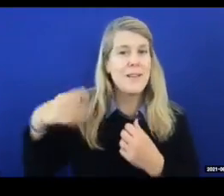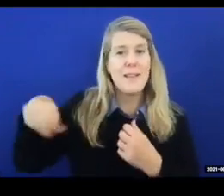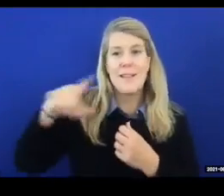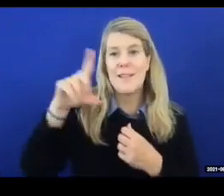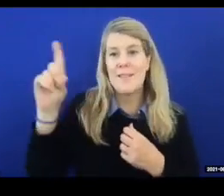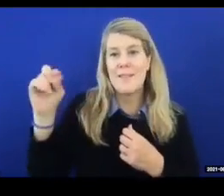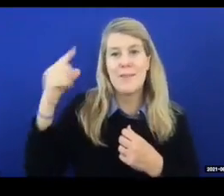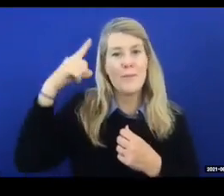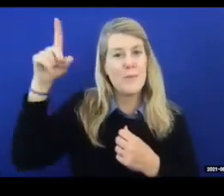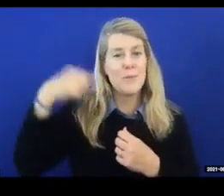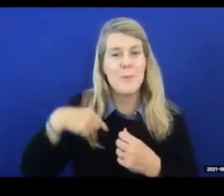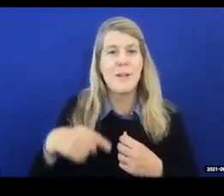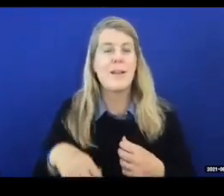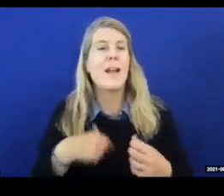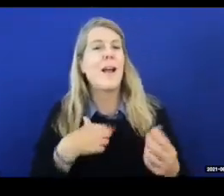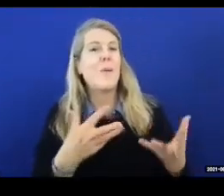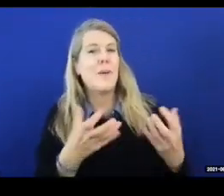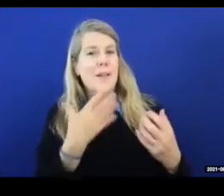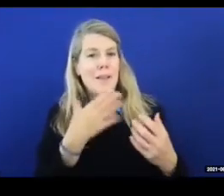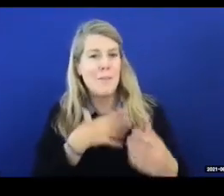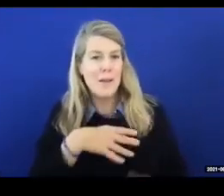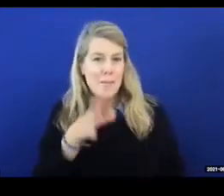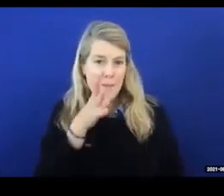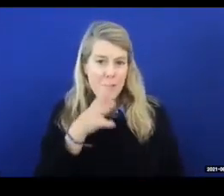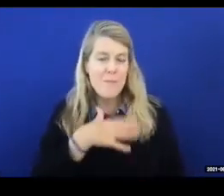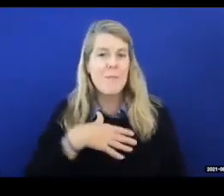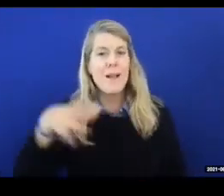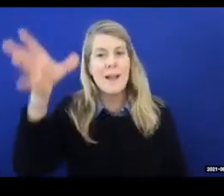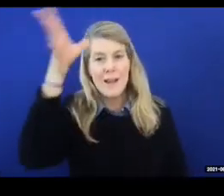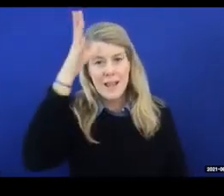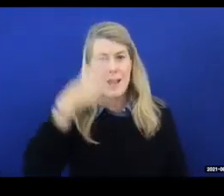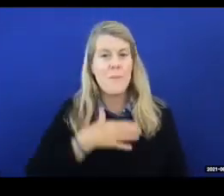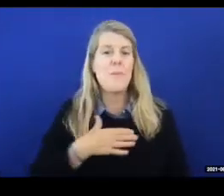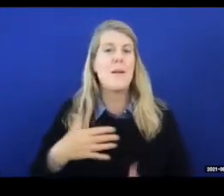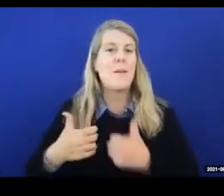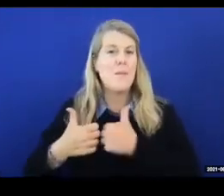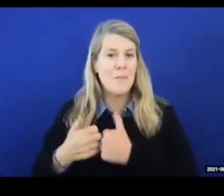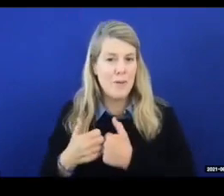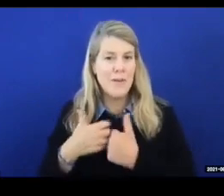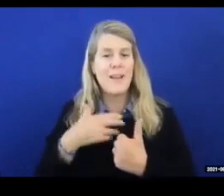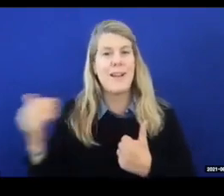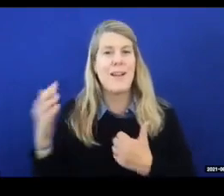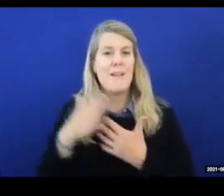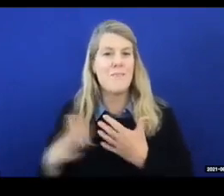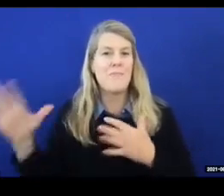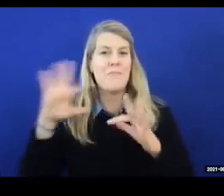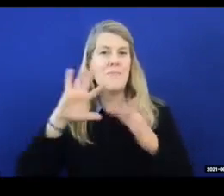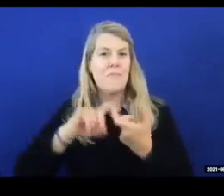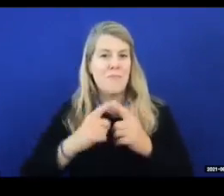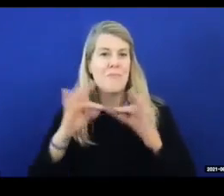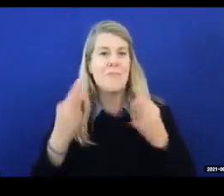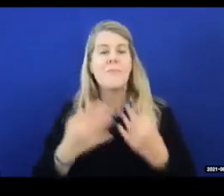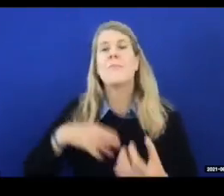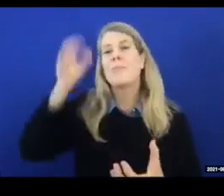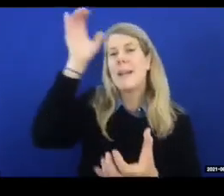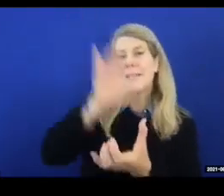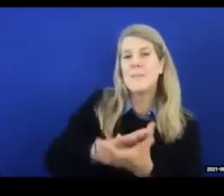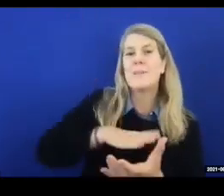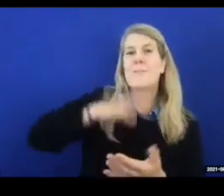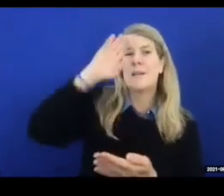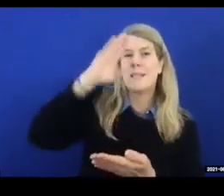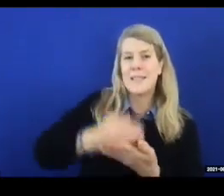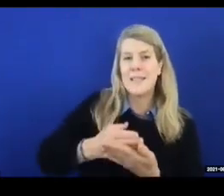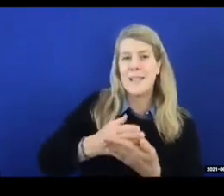that they've done for me and SMC itself. My mom, my dad, my boyfriend, and the rest of my friends and family. My husband,